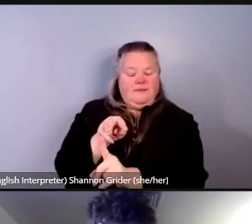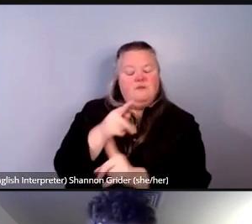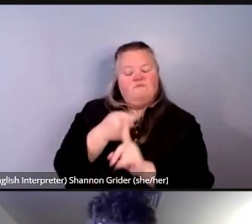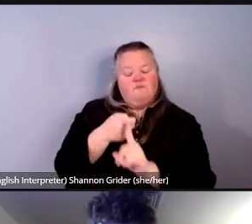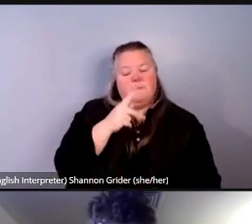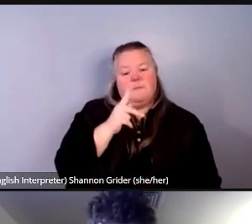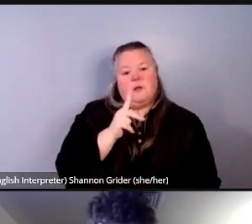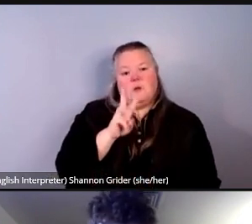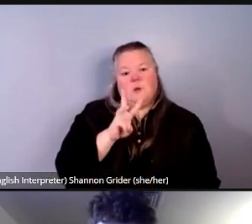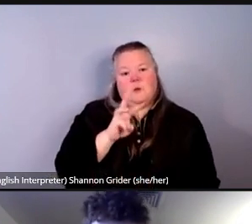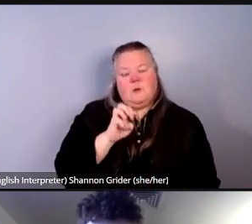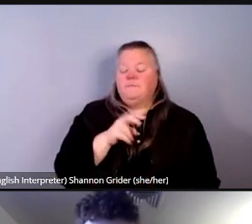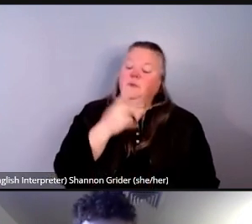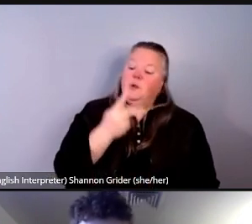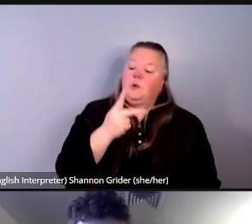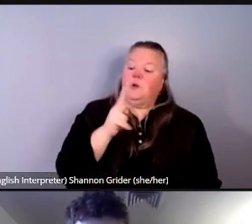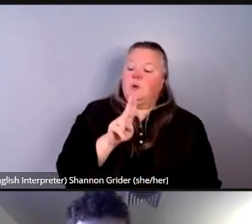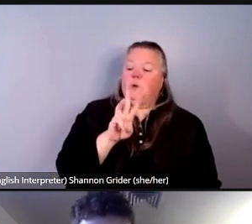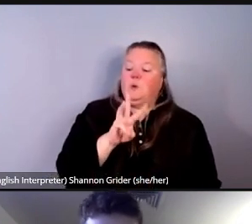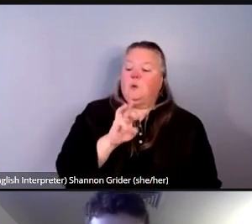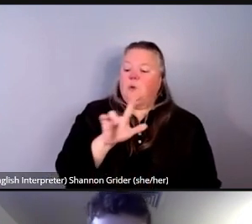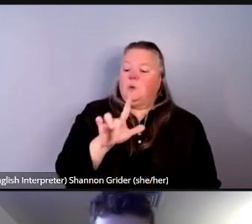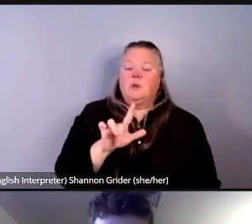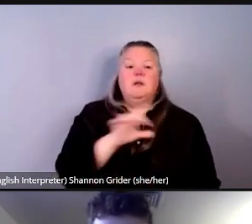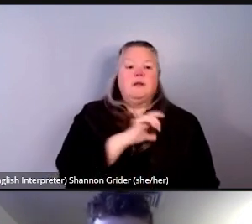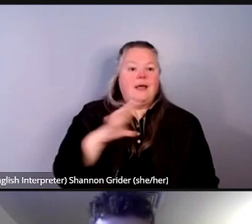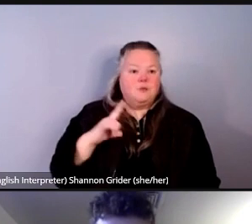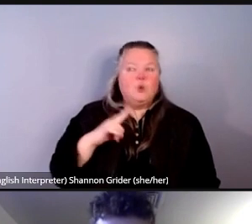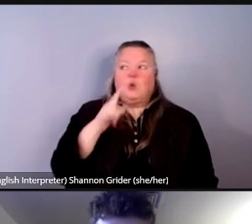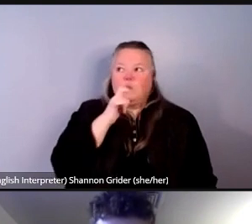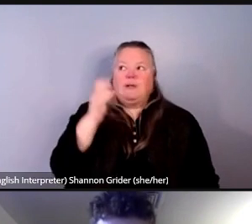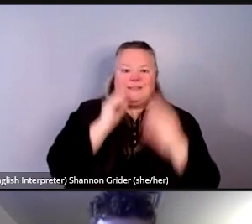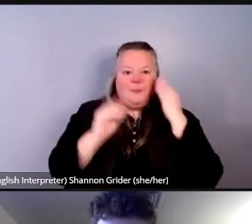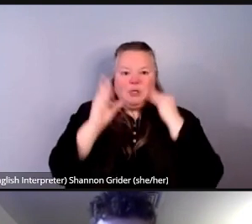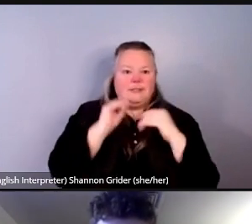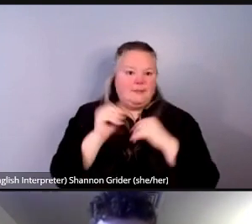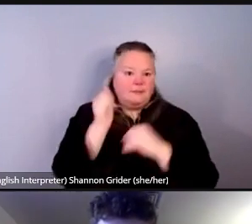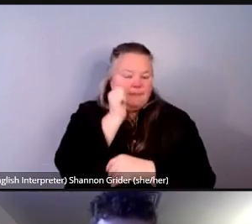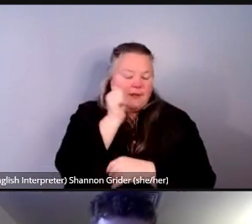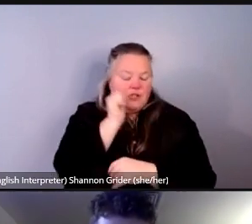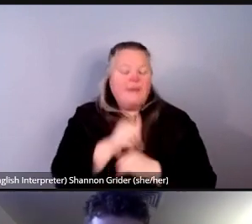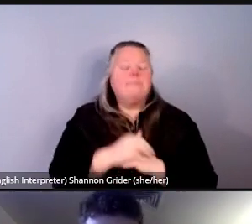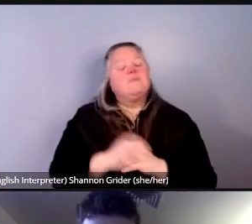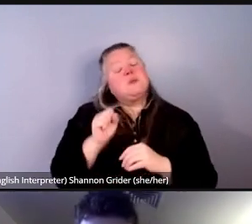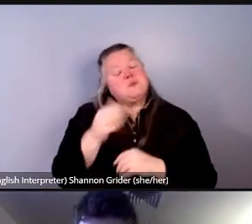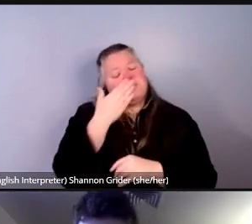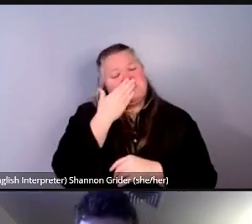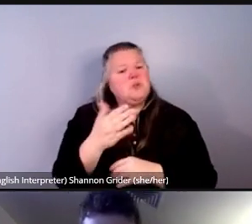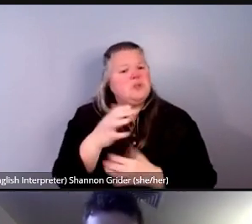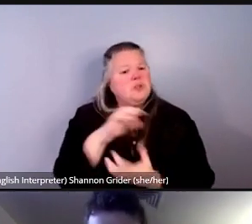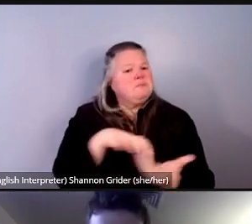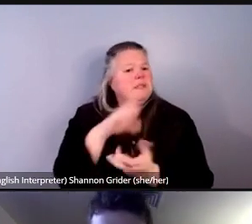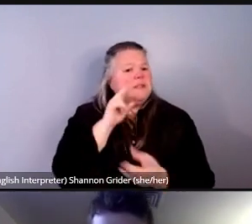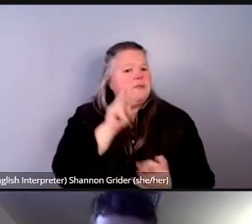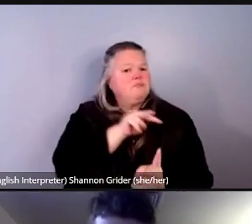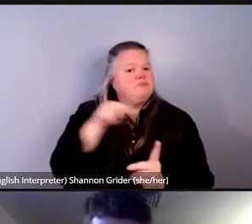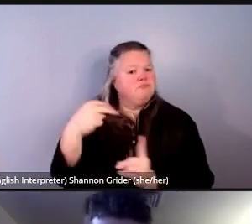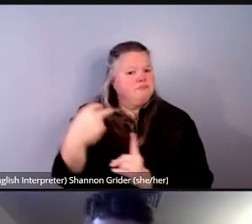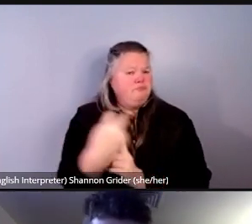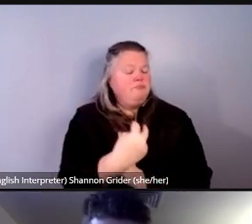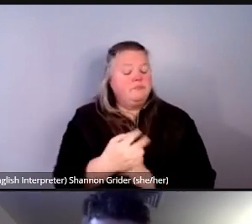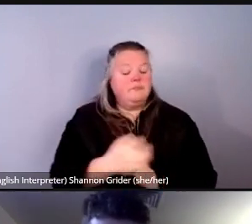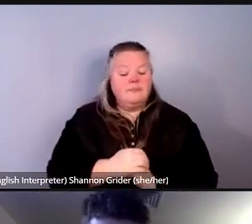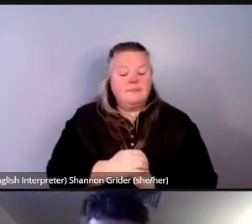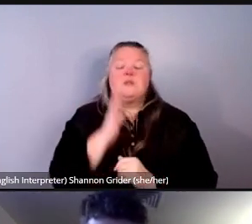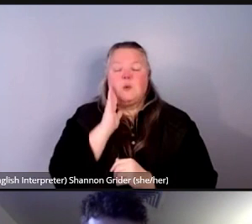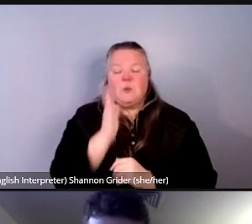those who are living these experiences in the field. So it really was a good mix of perspectives. So we're going to